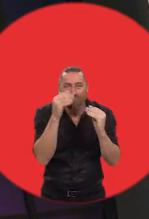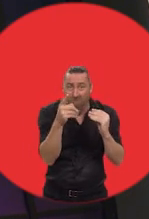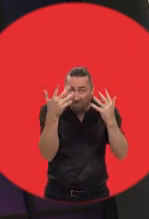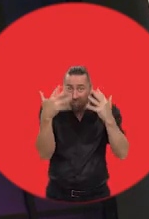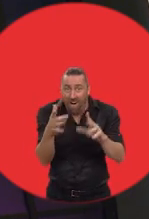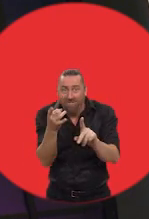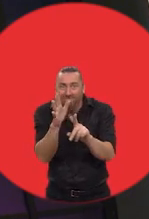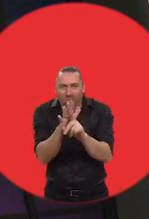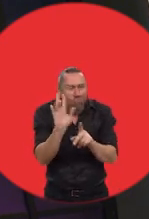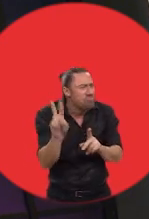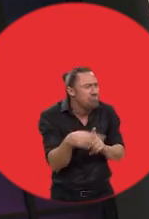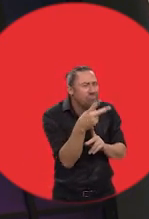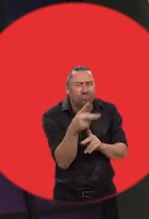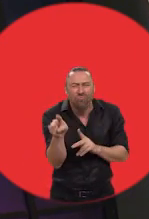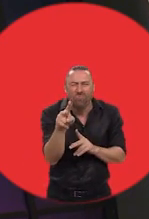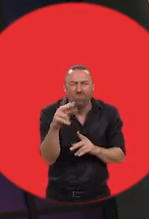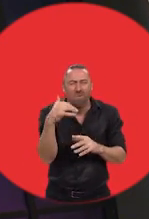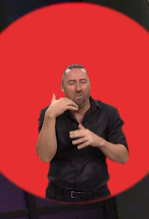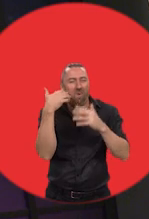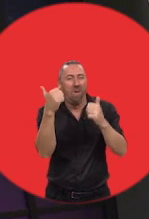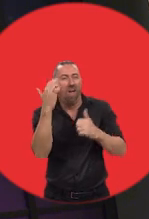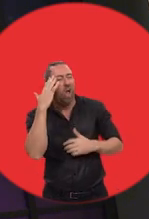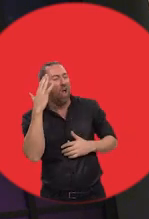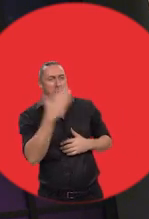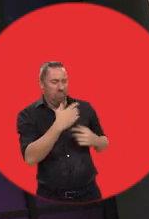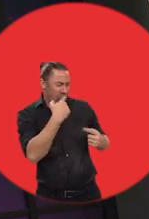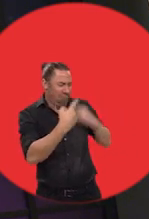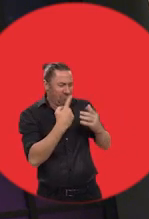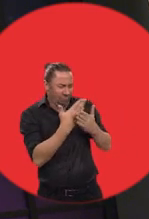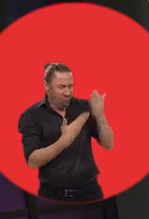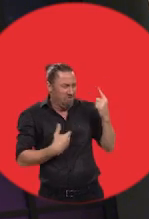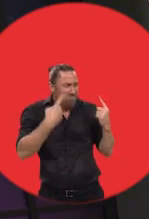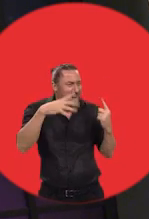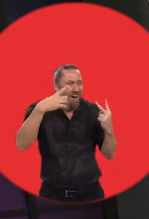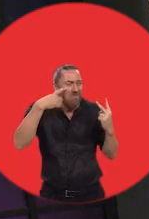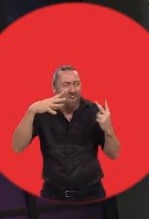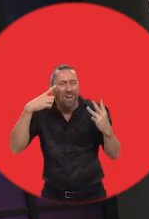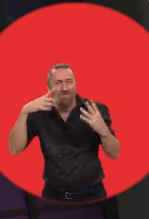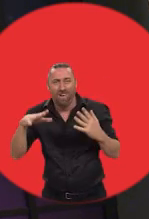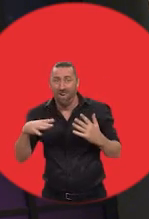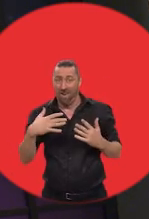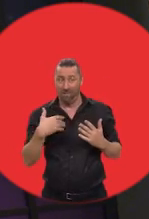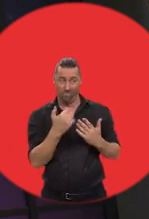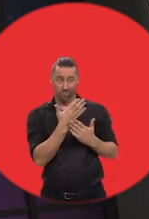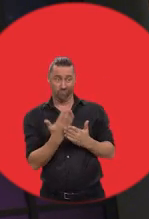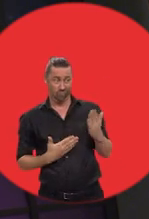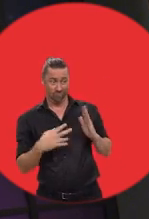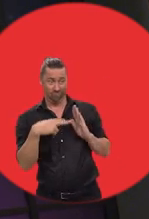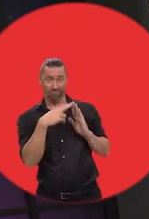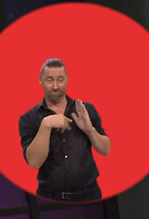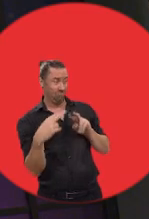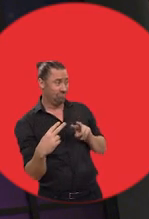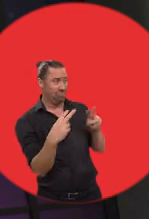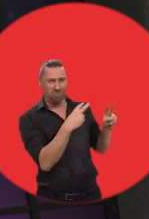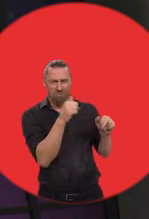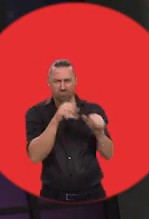been on an adventure? The best thing is, when you get home, there's always so many great stories to tell. Well, our next story is